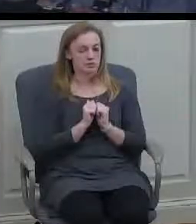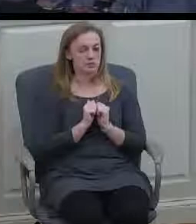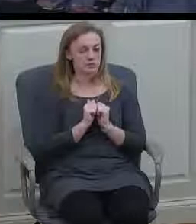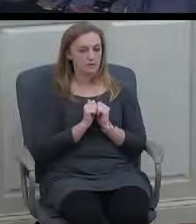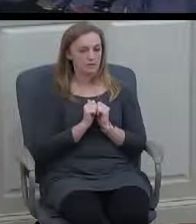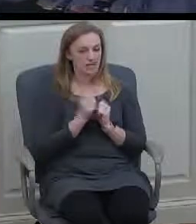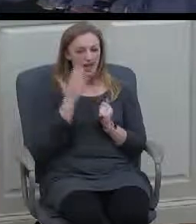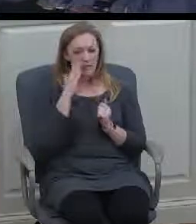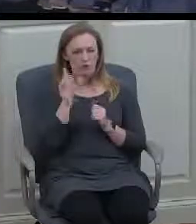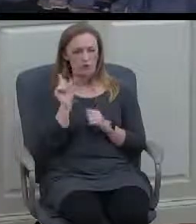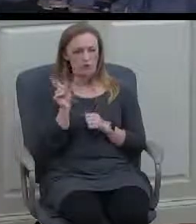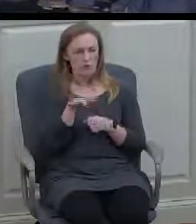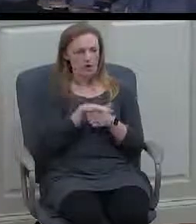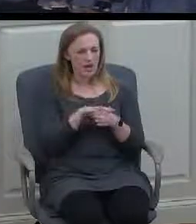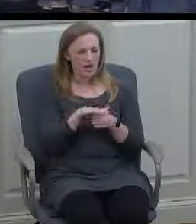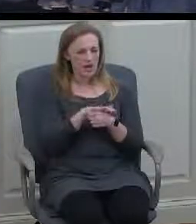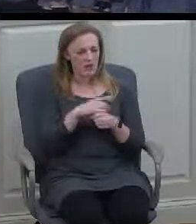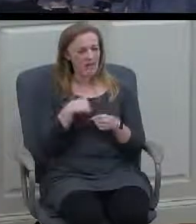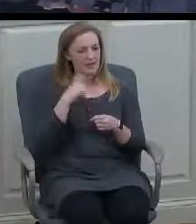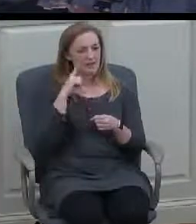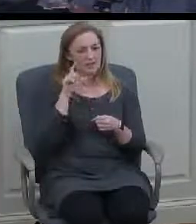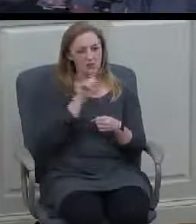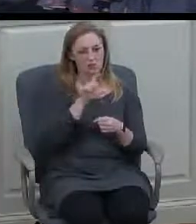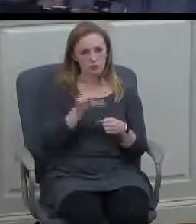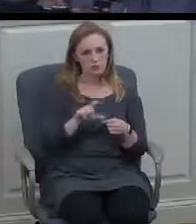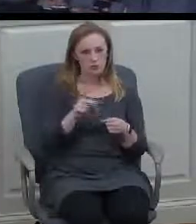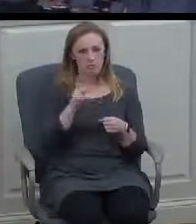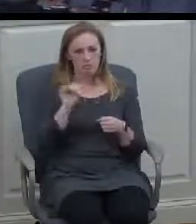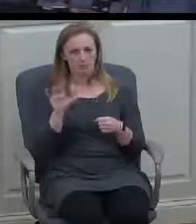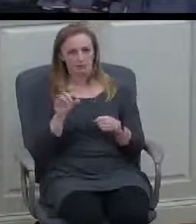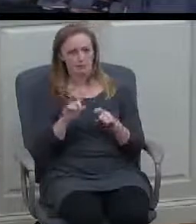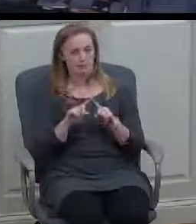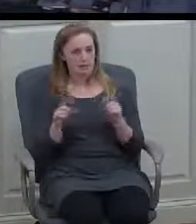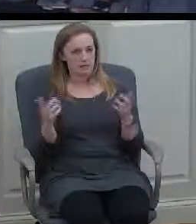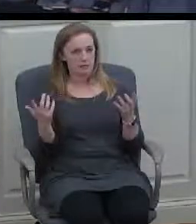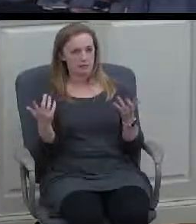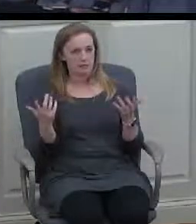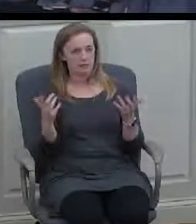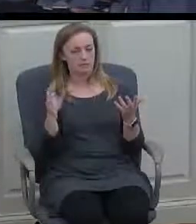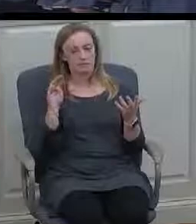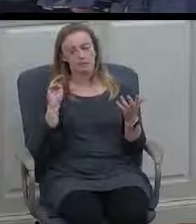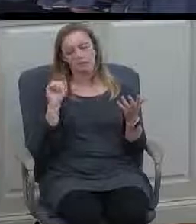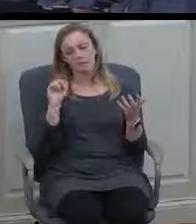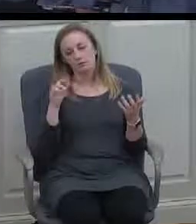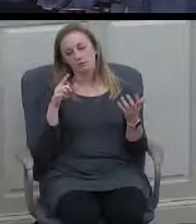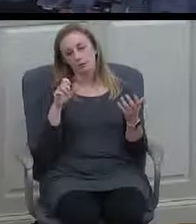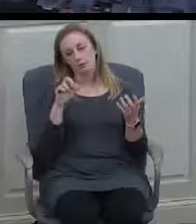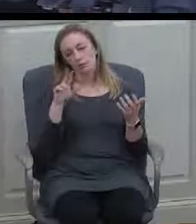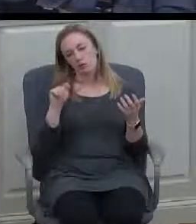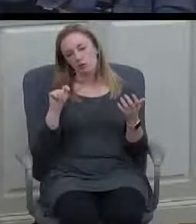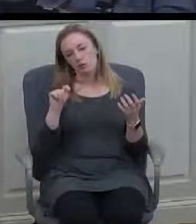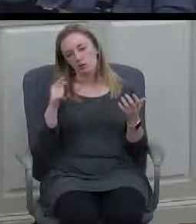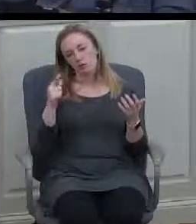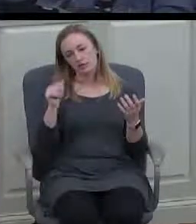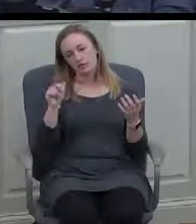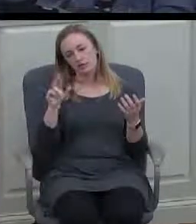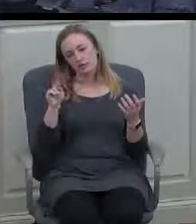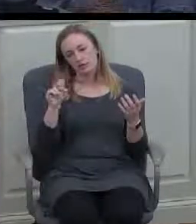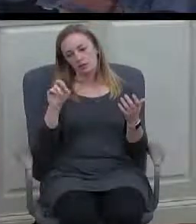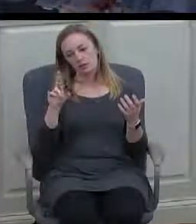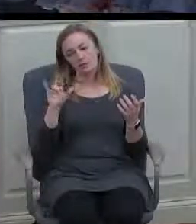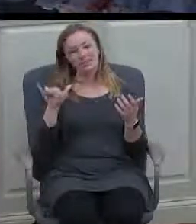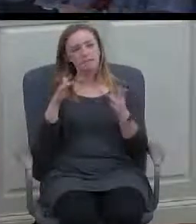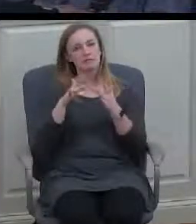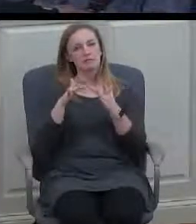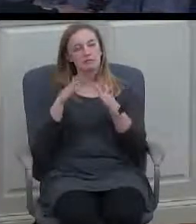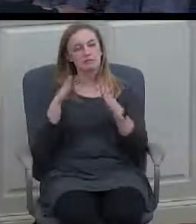I don't know the location though, but I'd say Zoom and public, but Margaret Garner is the contact person for that